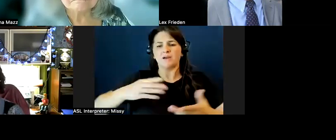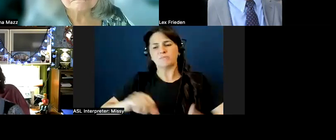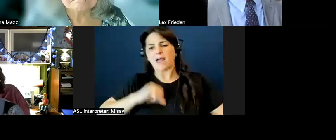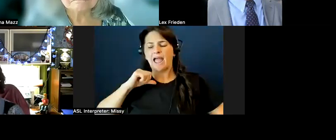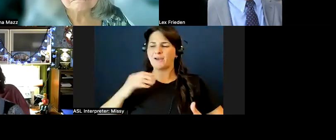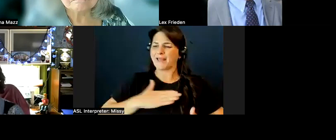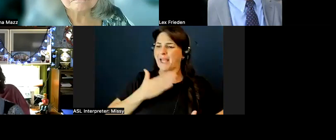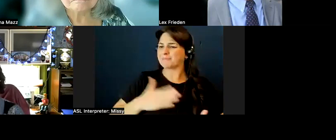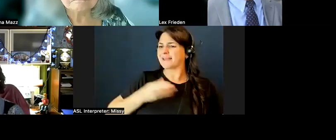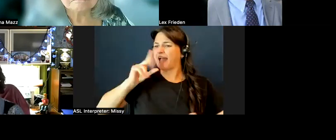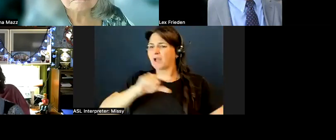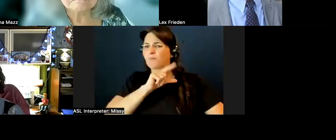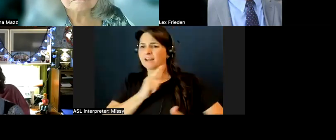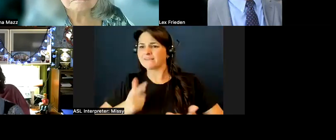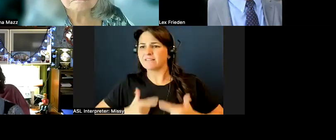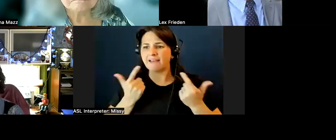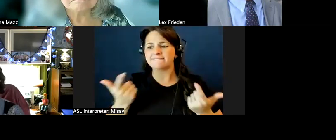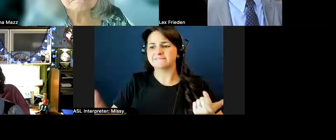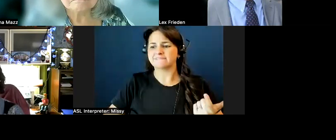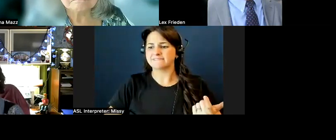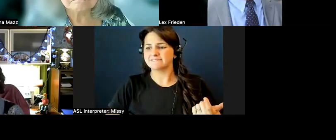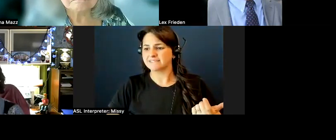have high quality of life, and